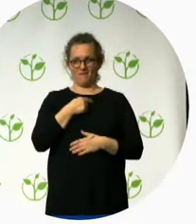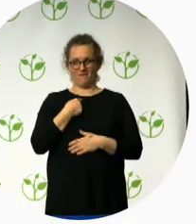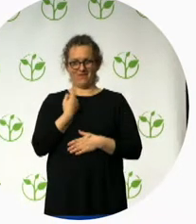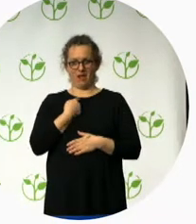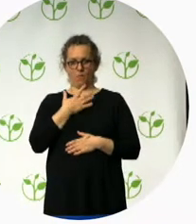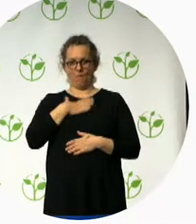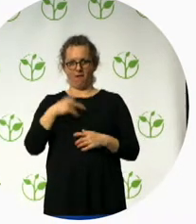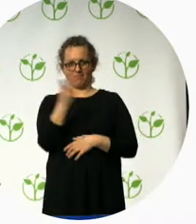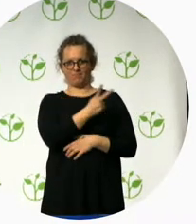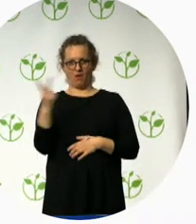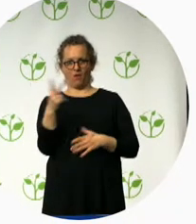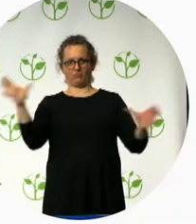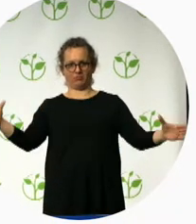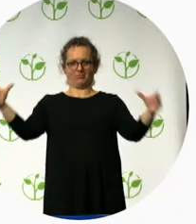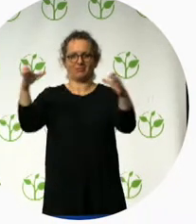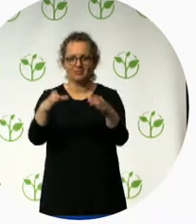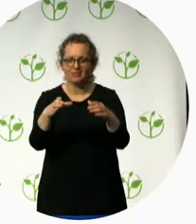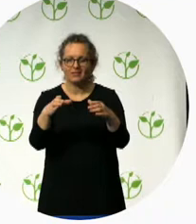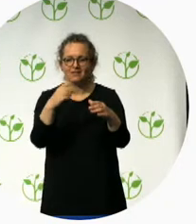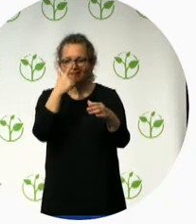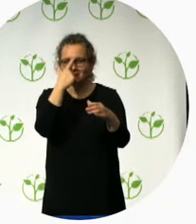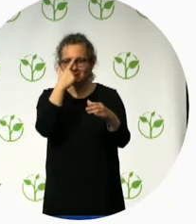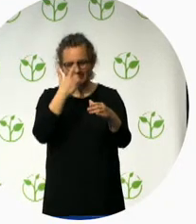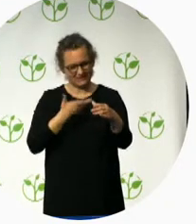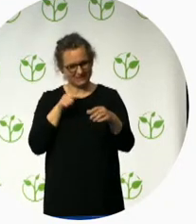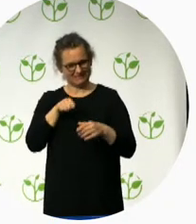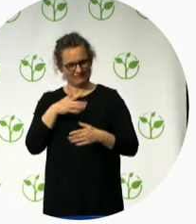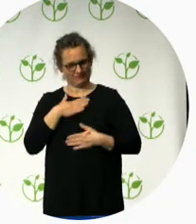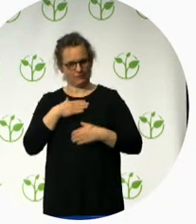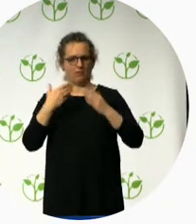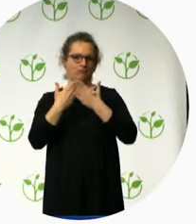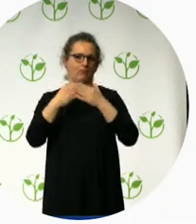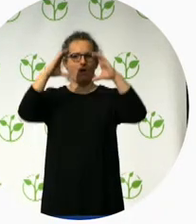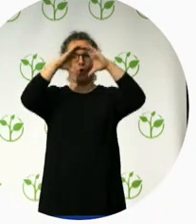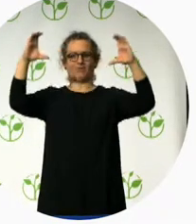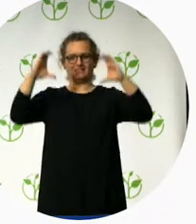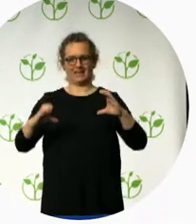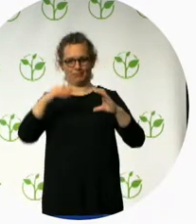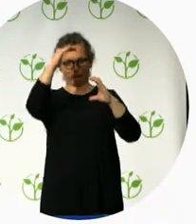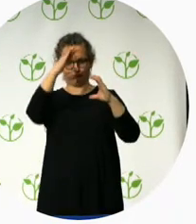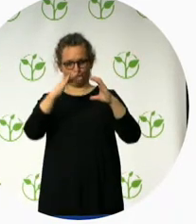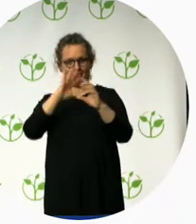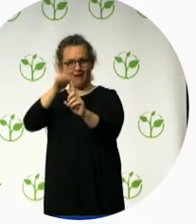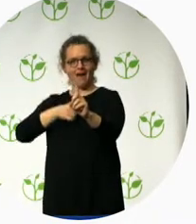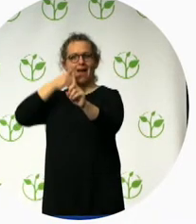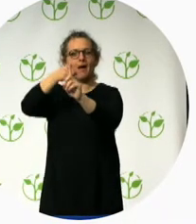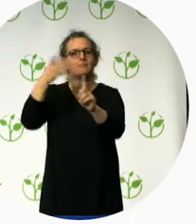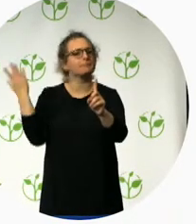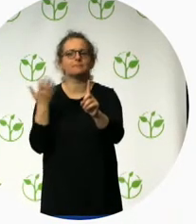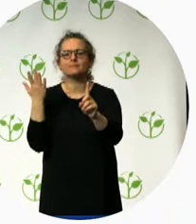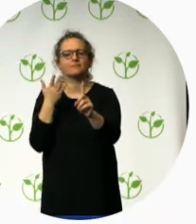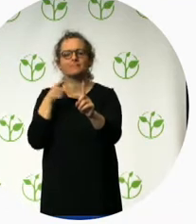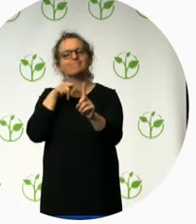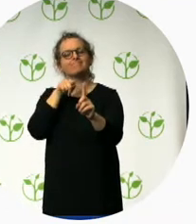inclusive district where barriers for people with disabilities and older persons are completely eliminated. The concept encompasses improvements